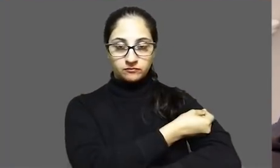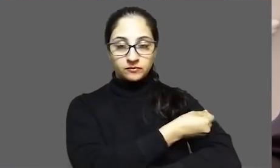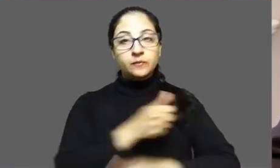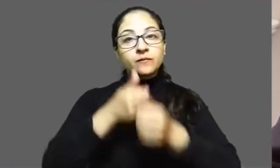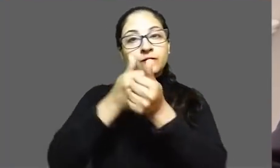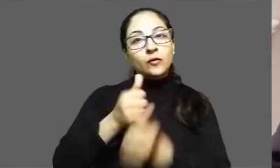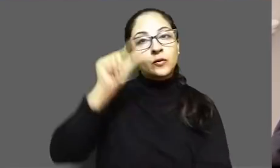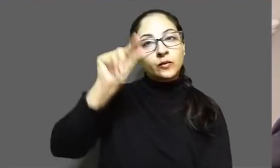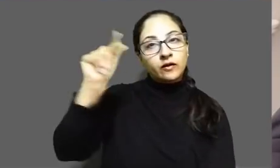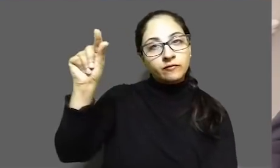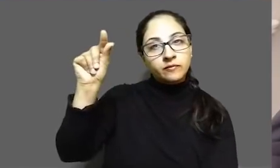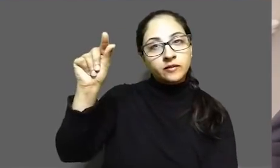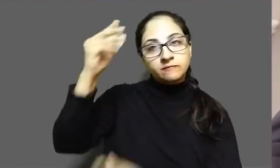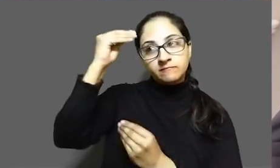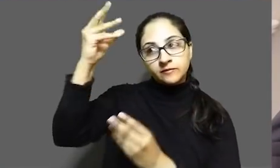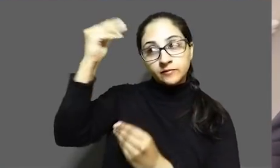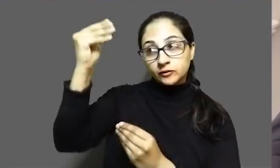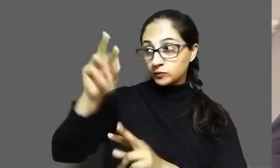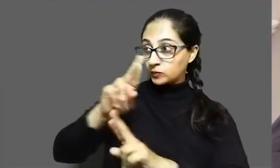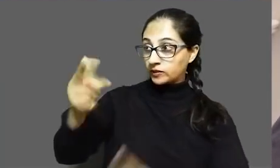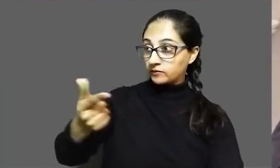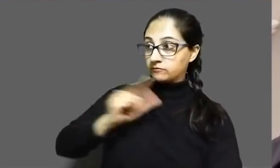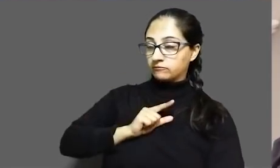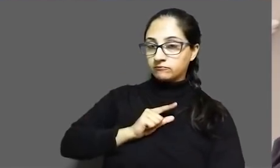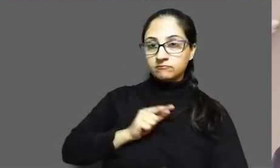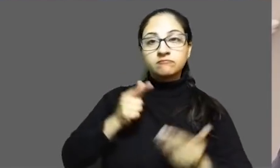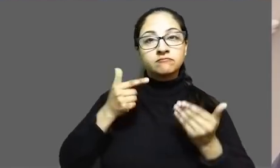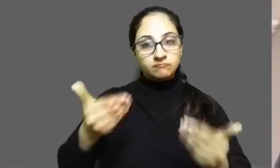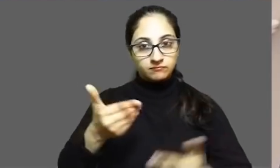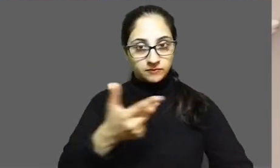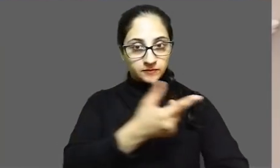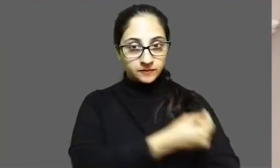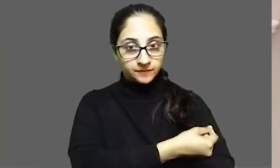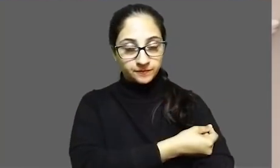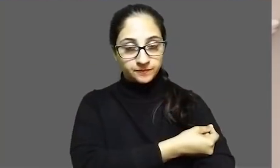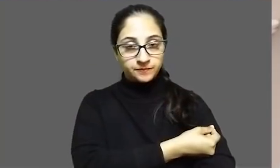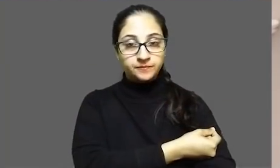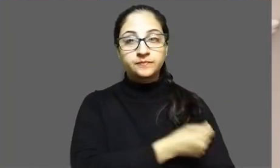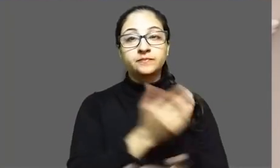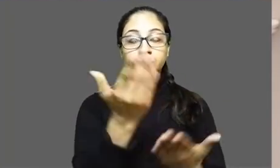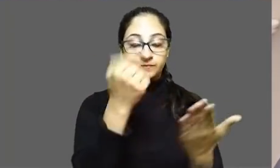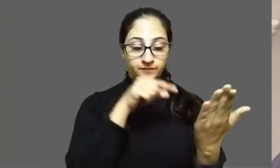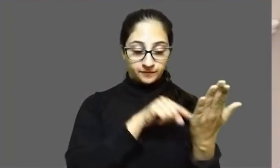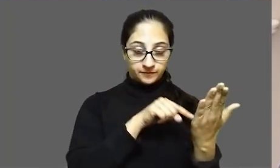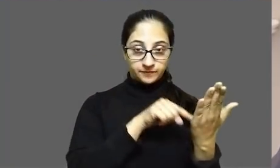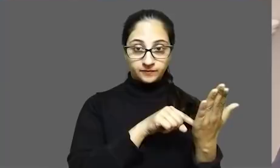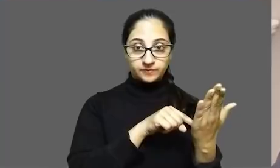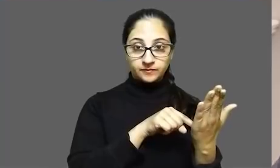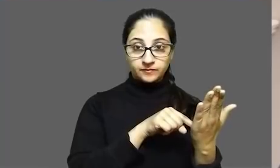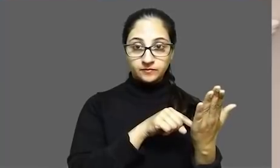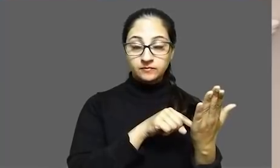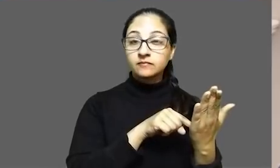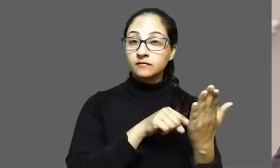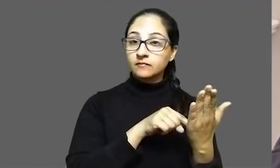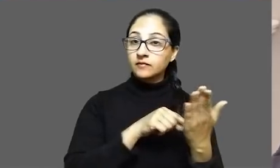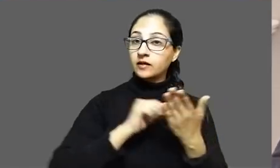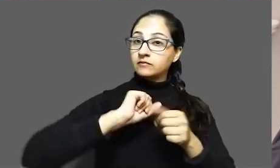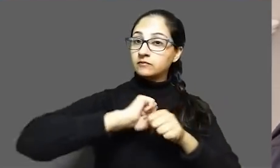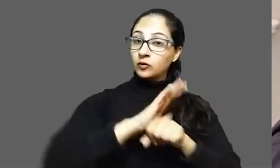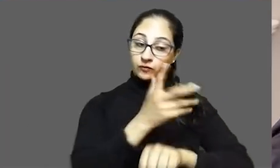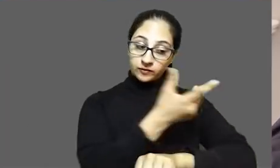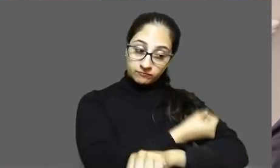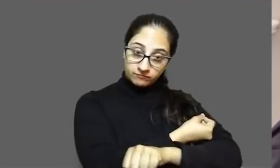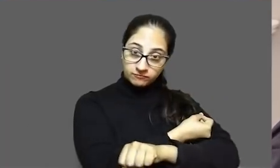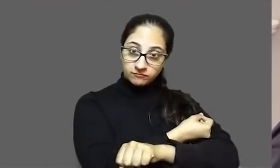as soon as vaccines are offered. Maulana Hazir Imam also guided that with the success in producing